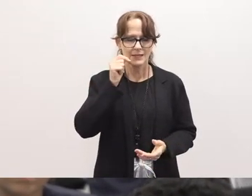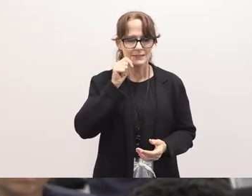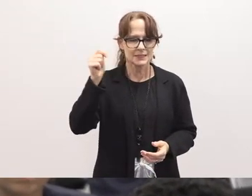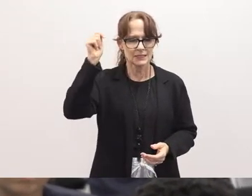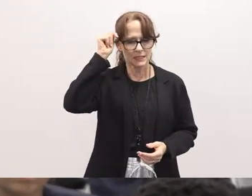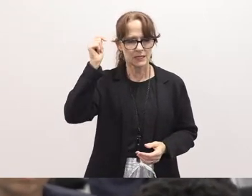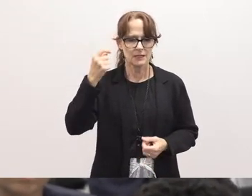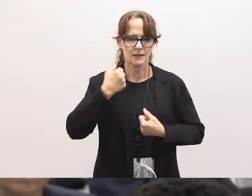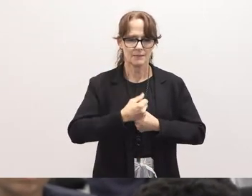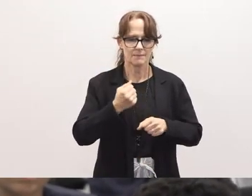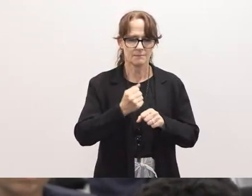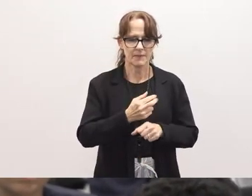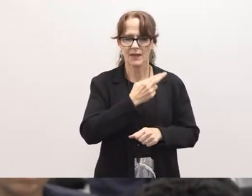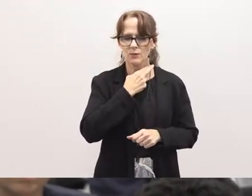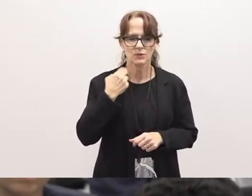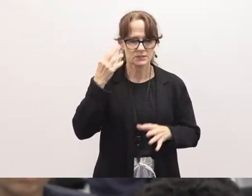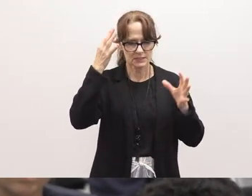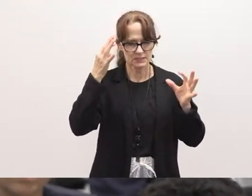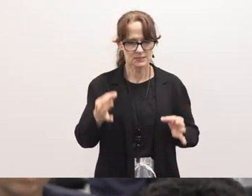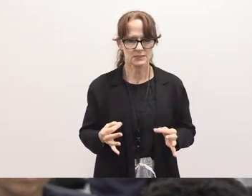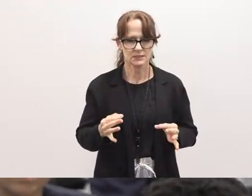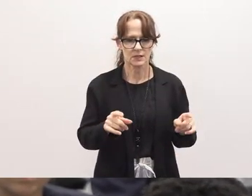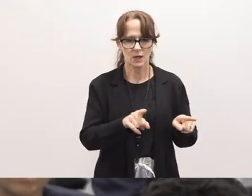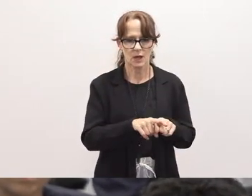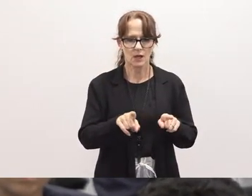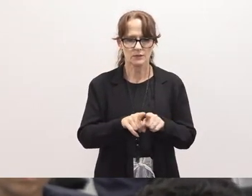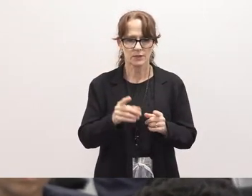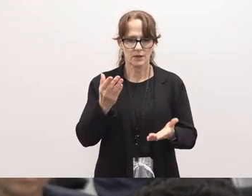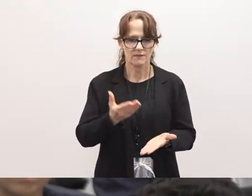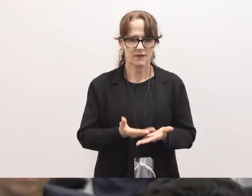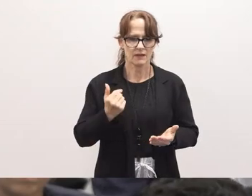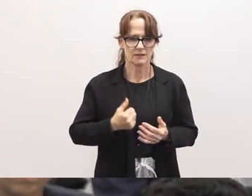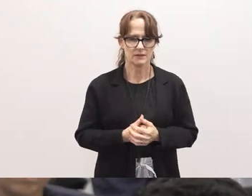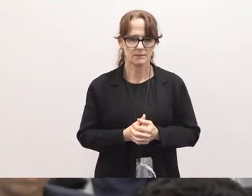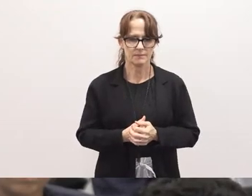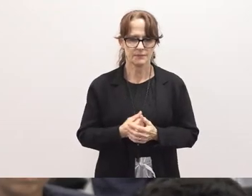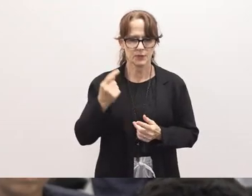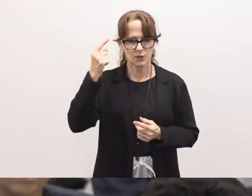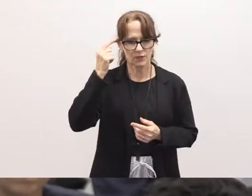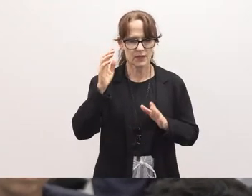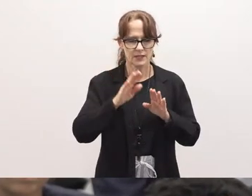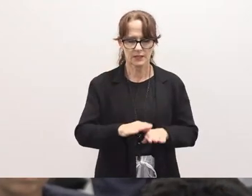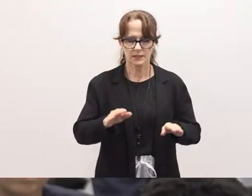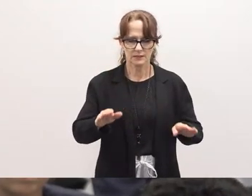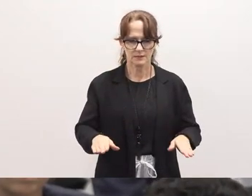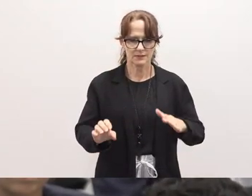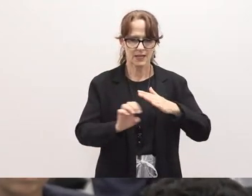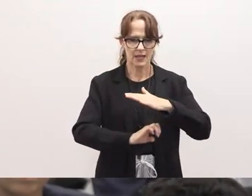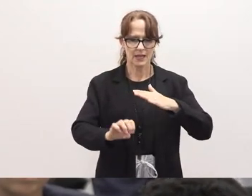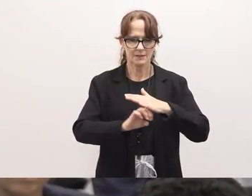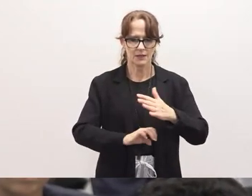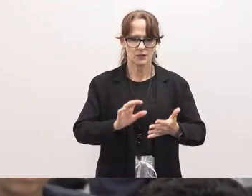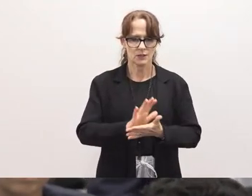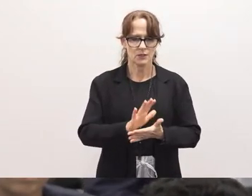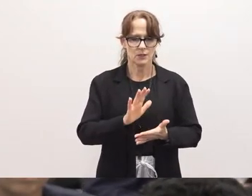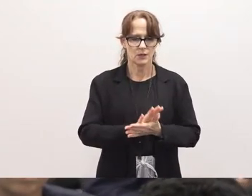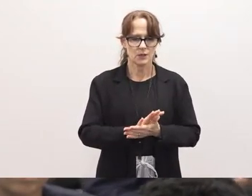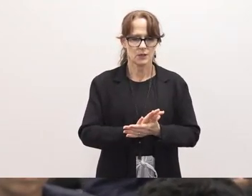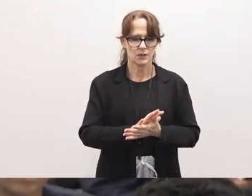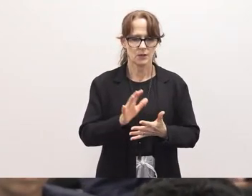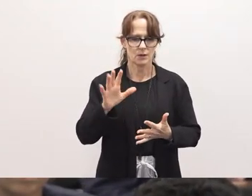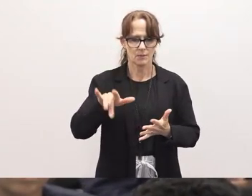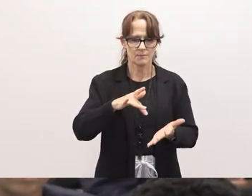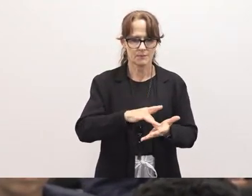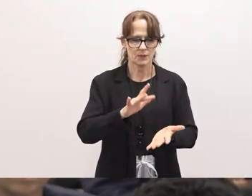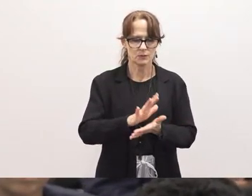are prone to make risky decisions. Also a fact. Do you think a child in elementary school, junior high,